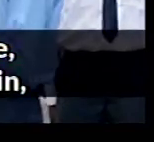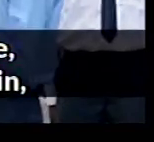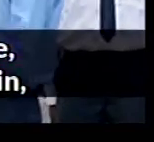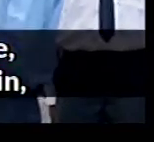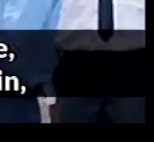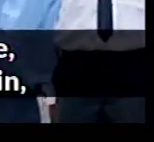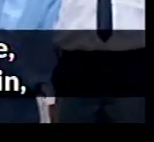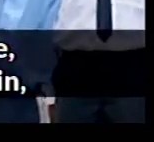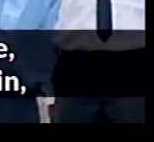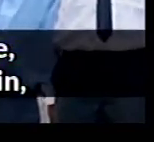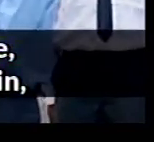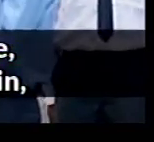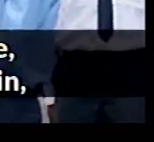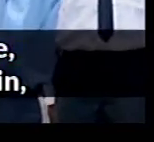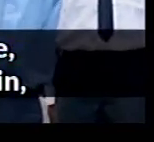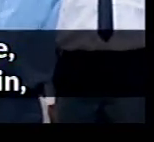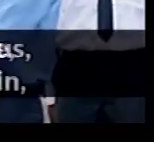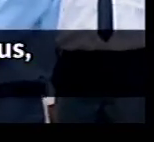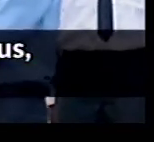sin.